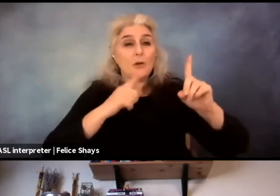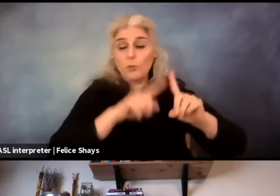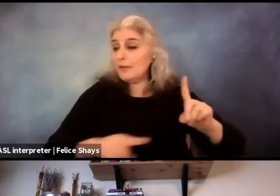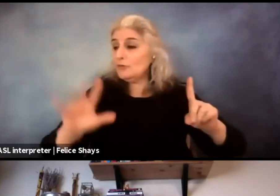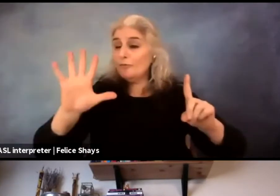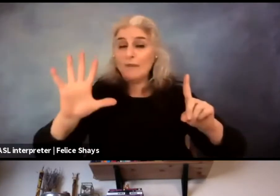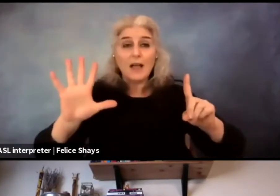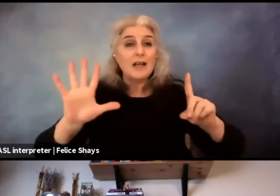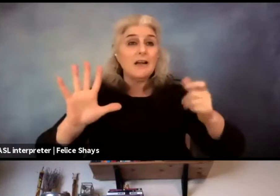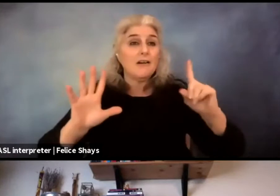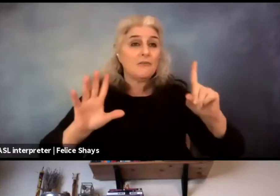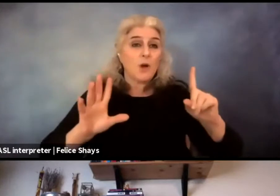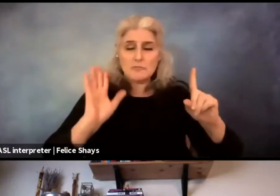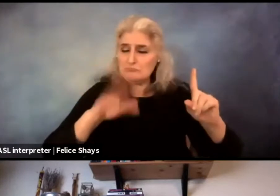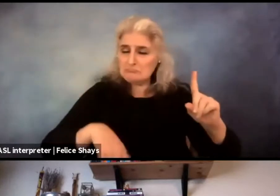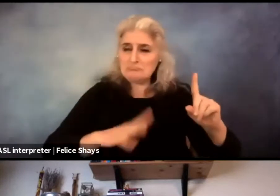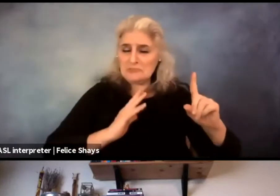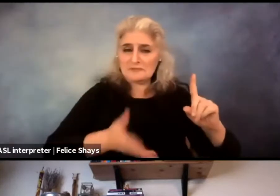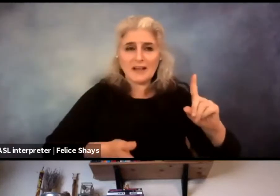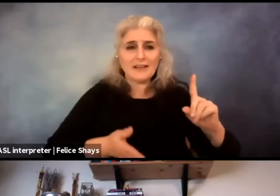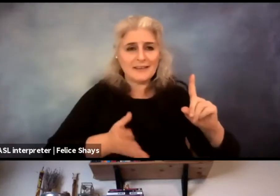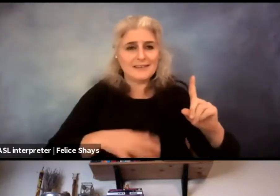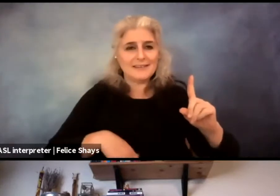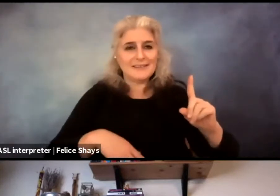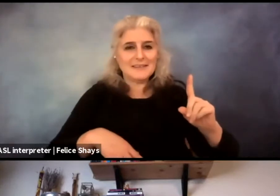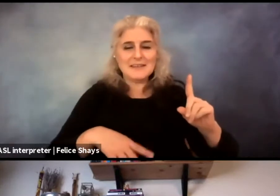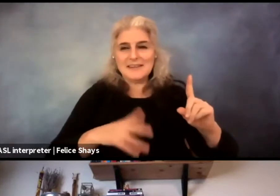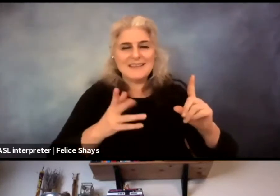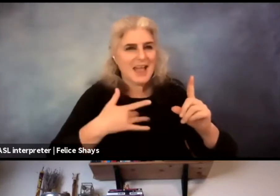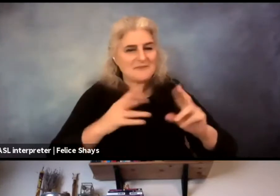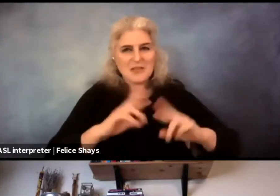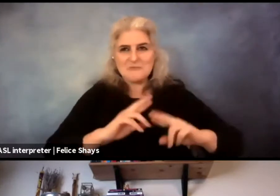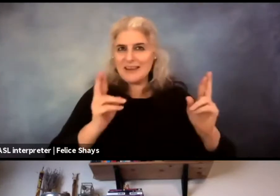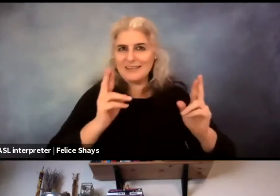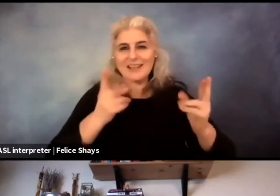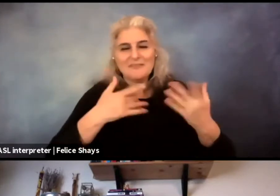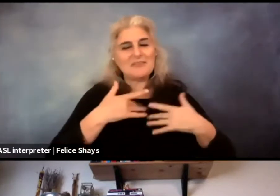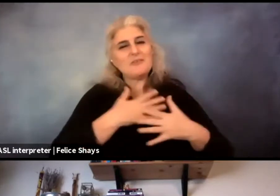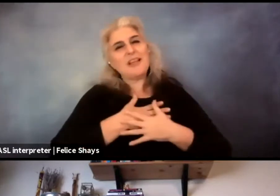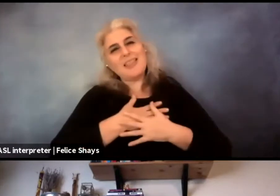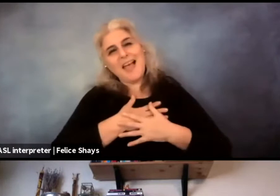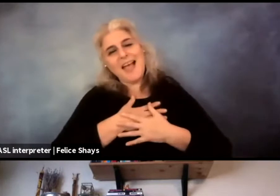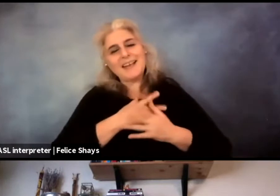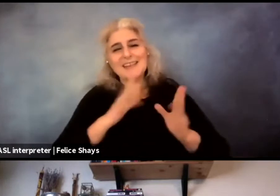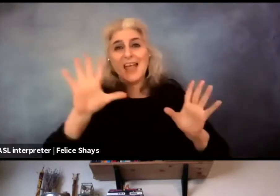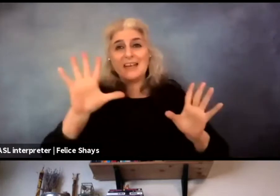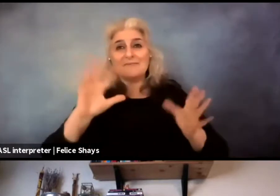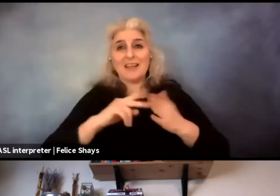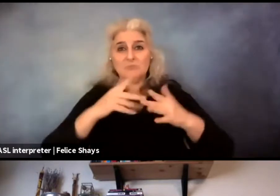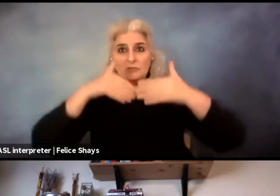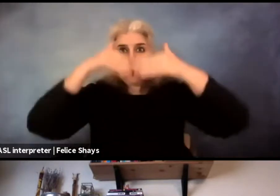chat. 1 being, you feel very relaxed, and 5 being